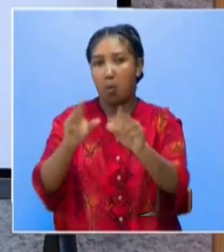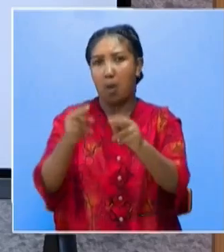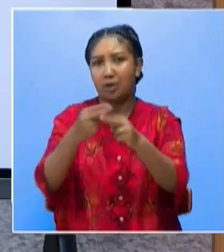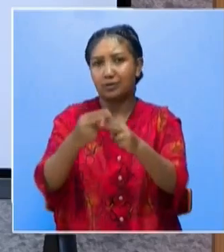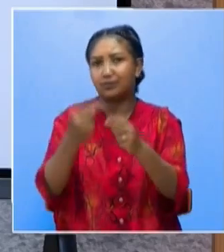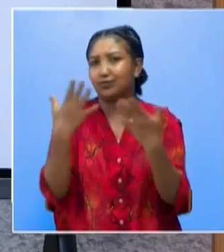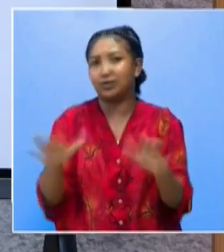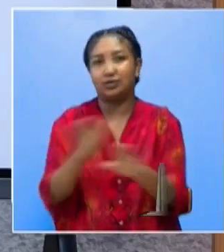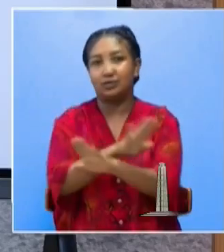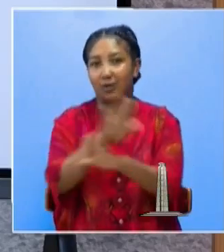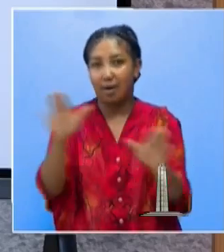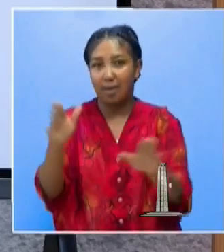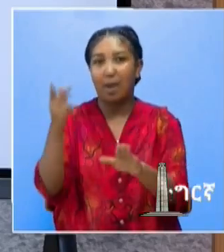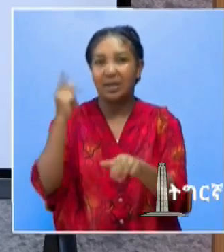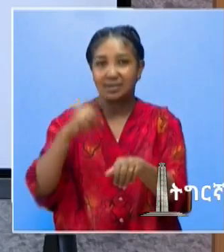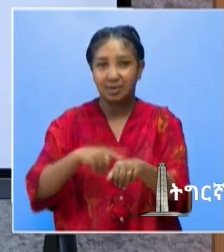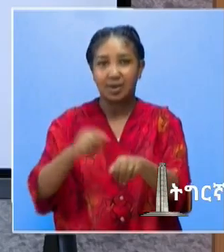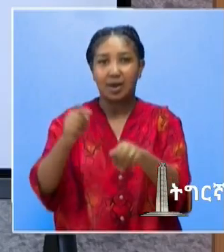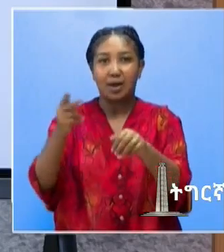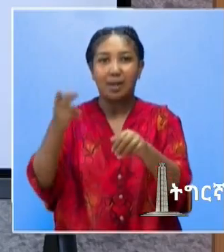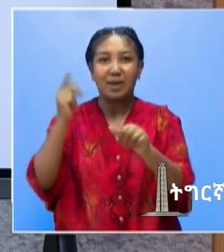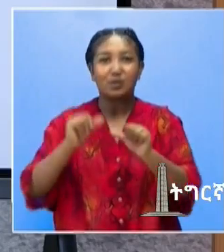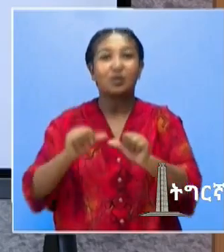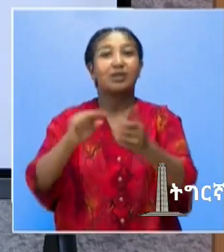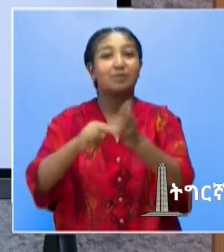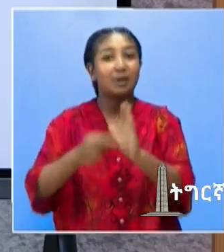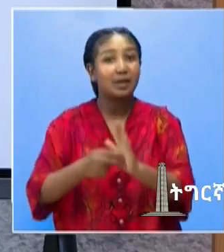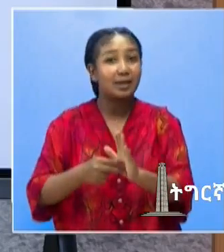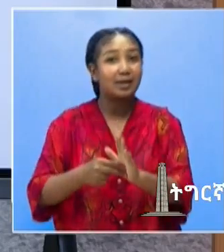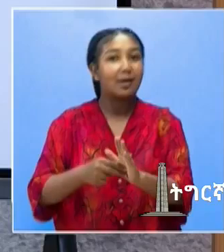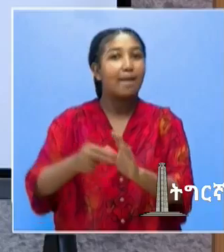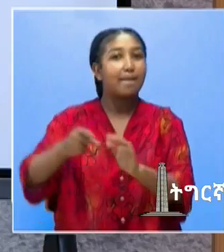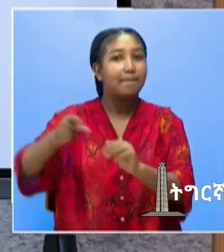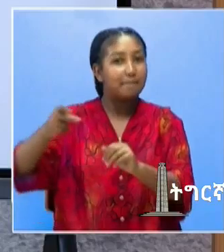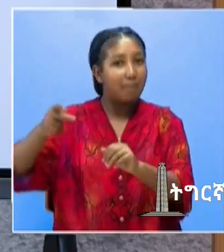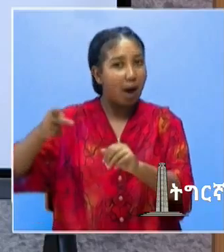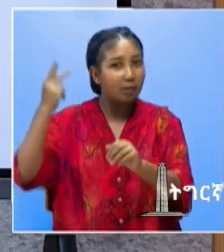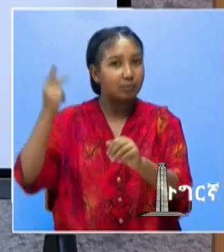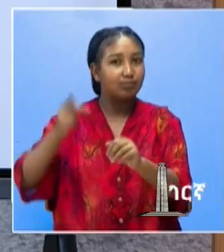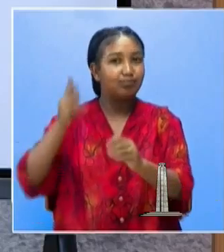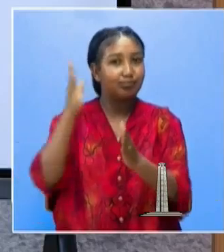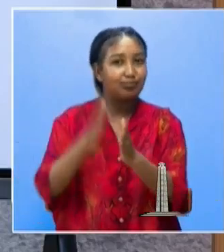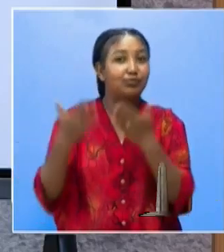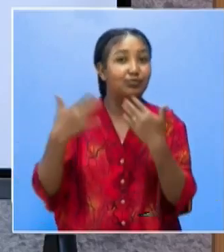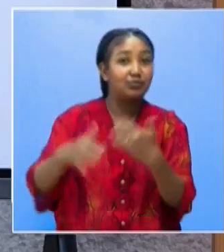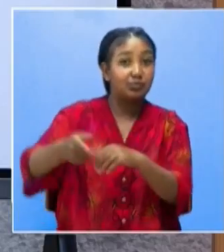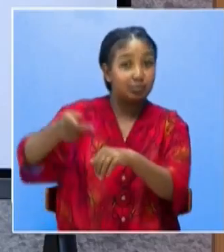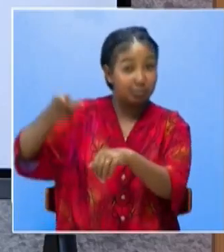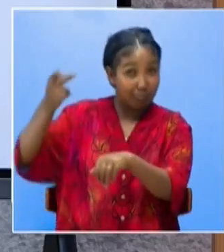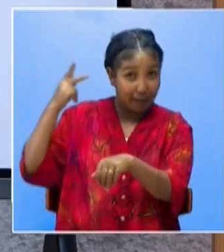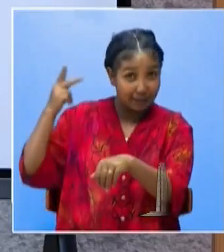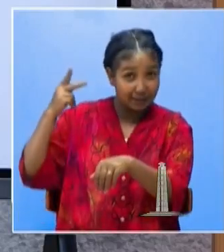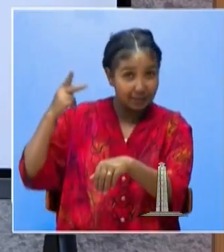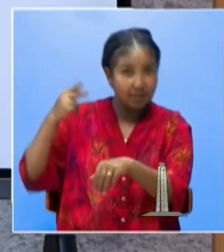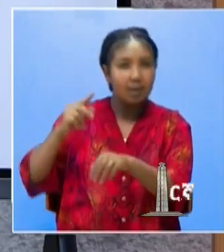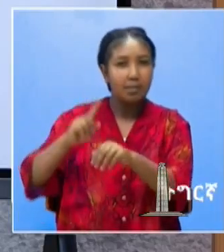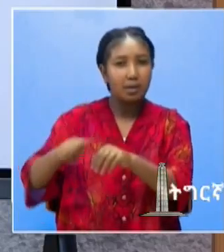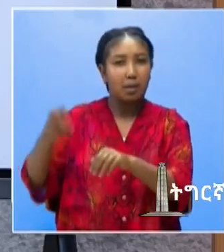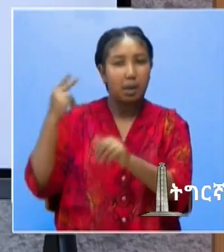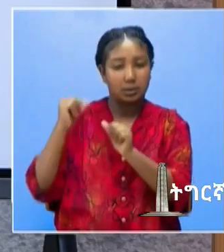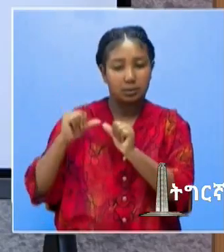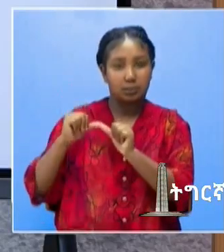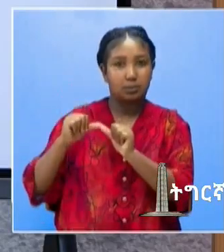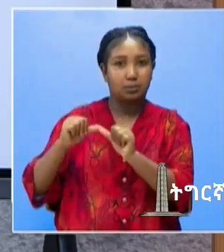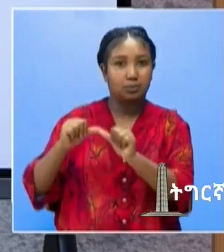time. Okay? Past continuous tense means the tense which happened in the past, or the action happened in the